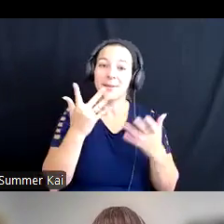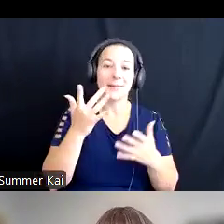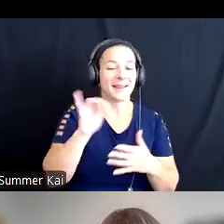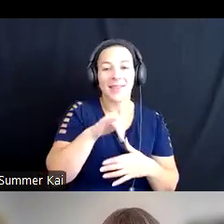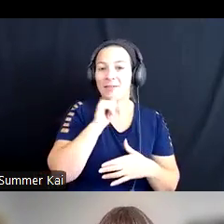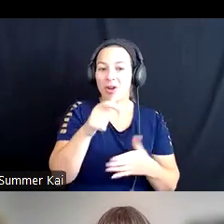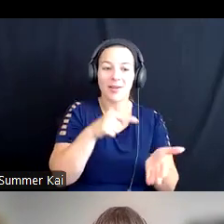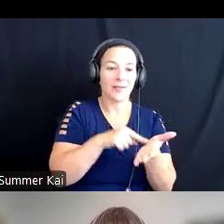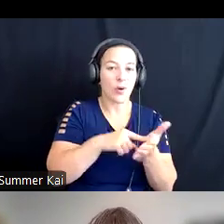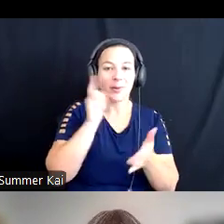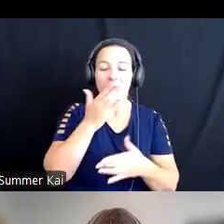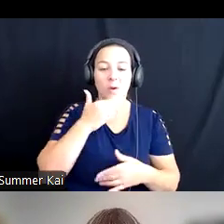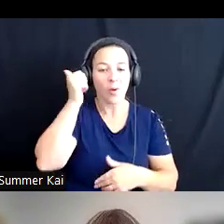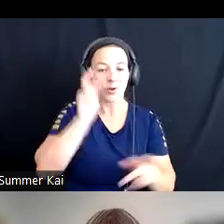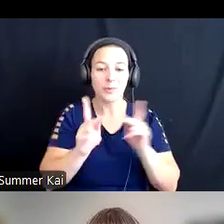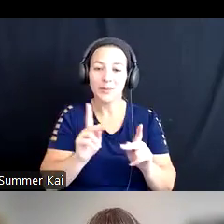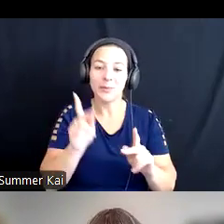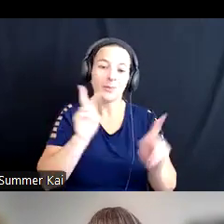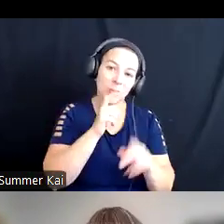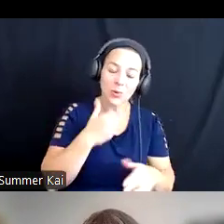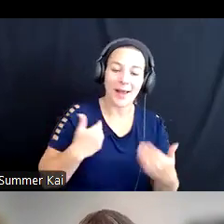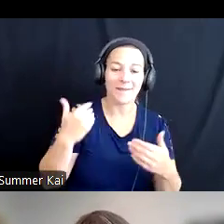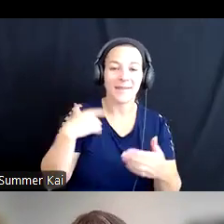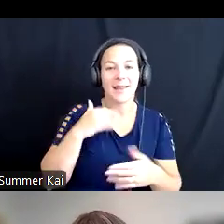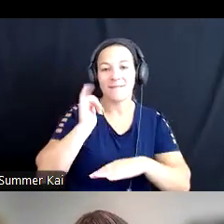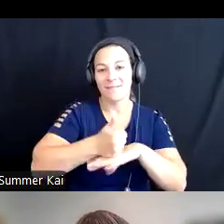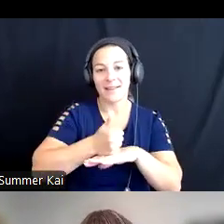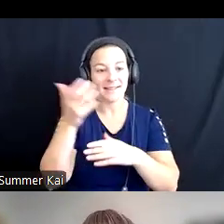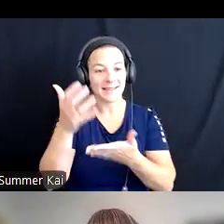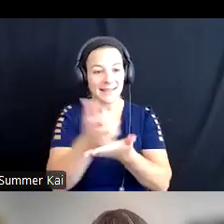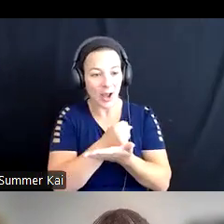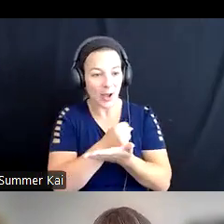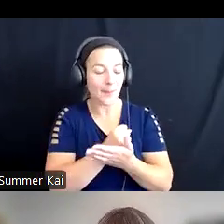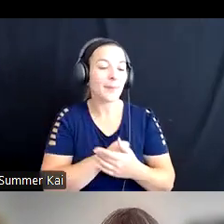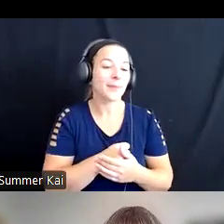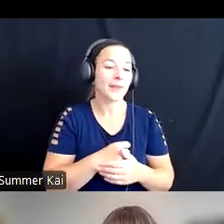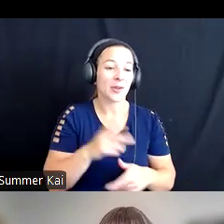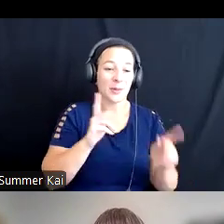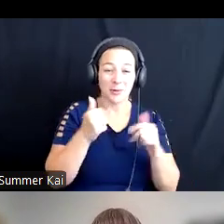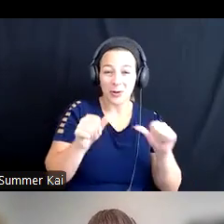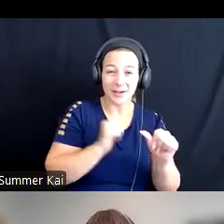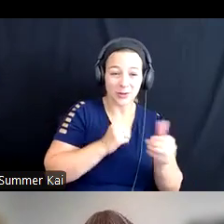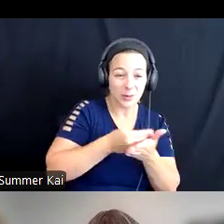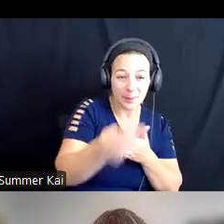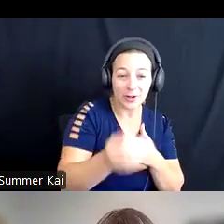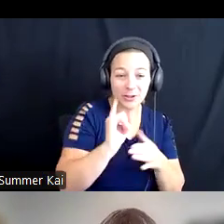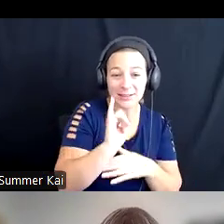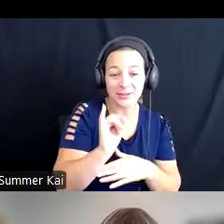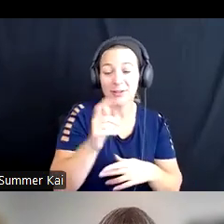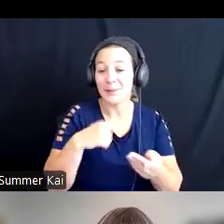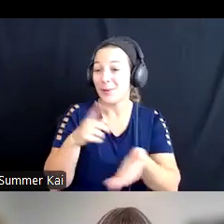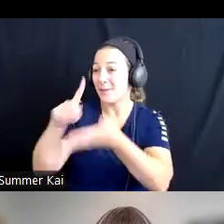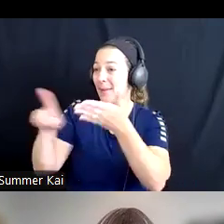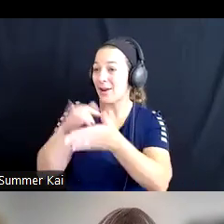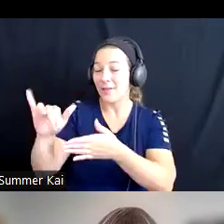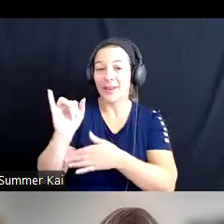incomes, resulting in owners purchasing less or even foregoing insurance altogether, which is a thing that happens when people have paid off their mortgage and there's no